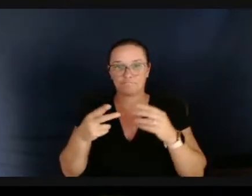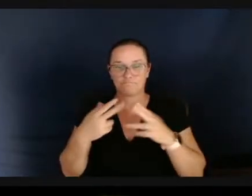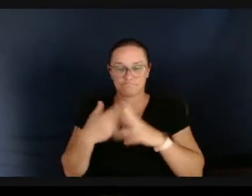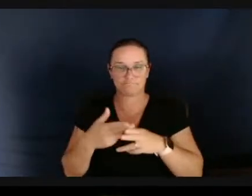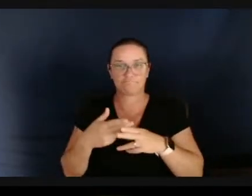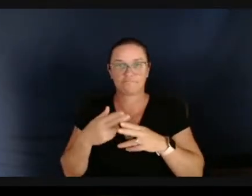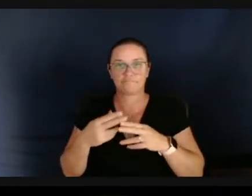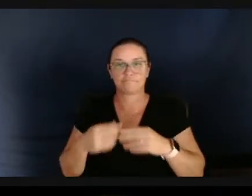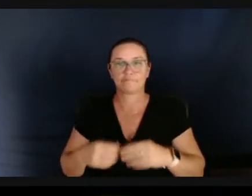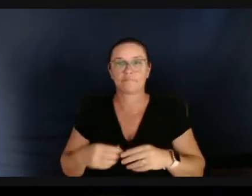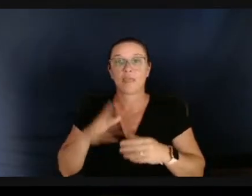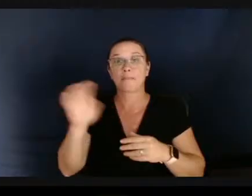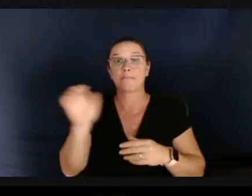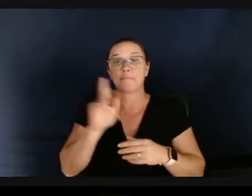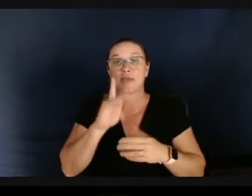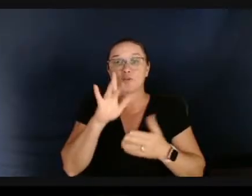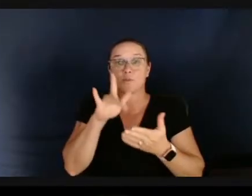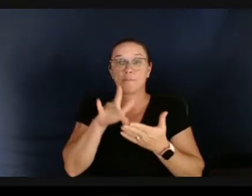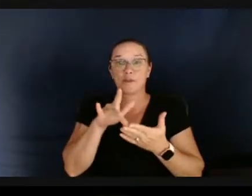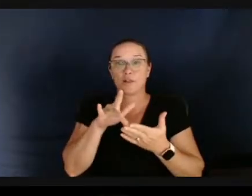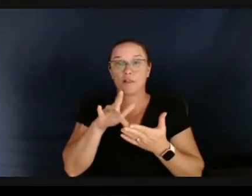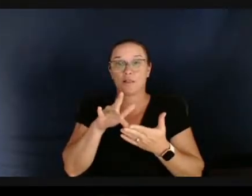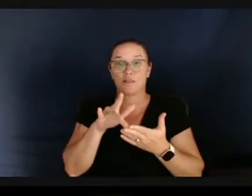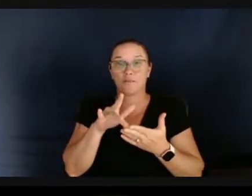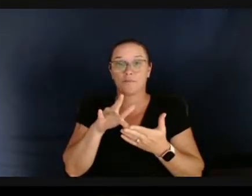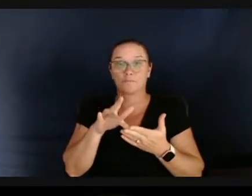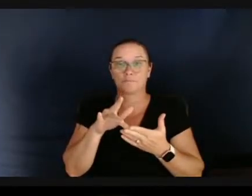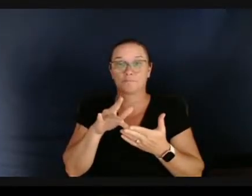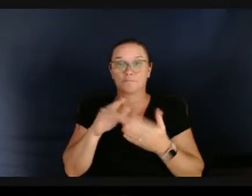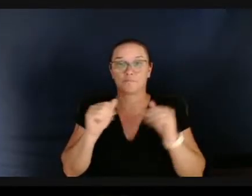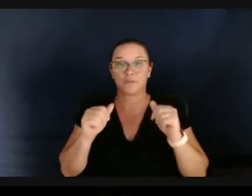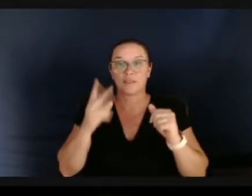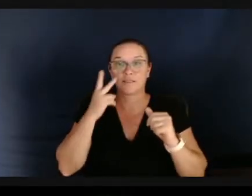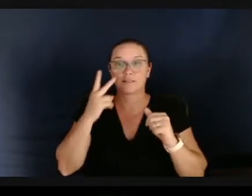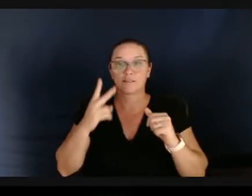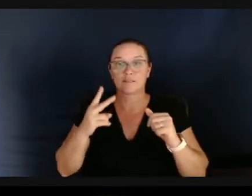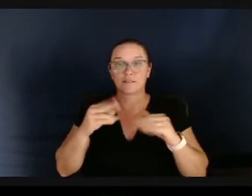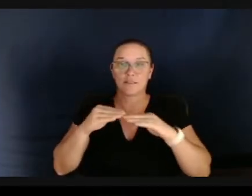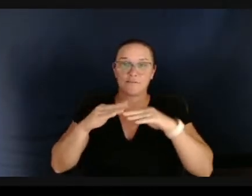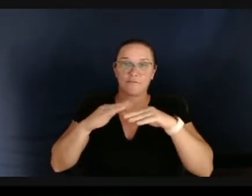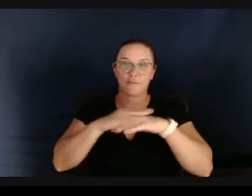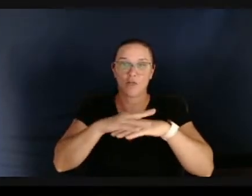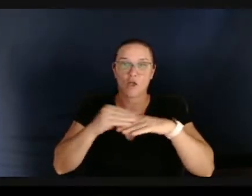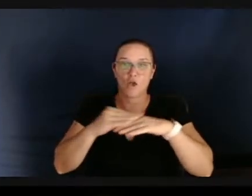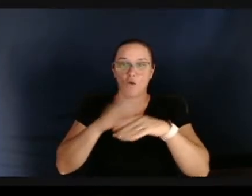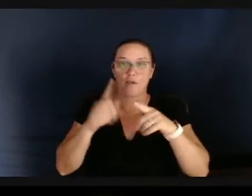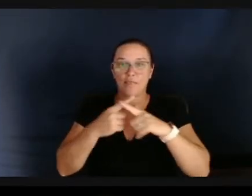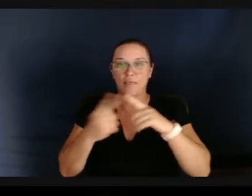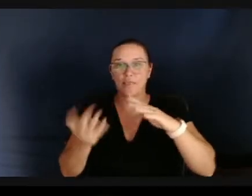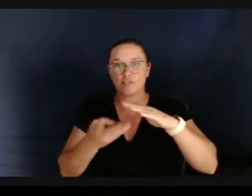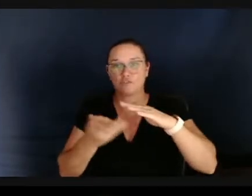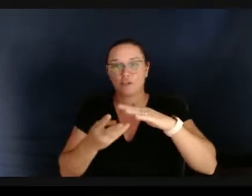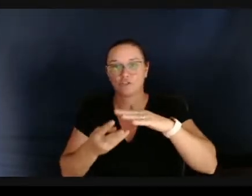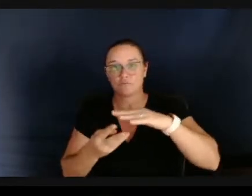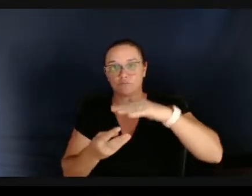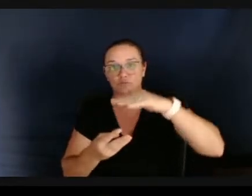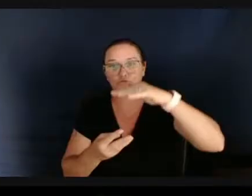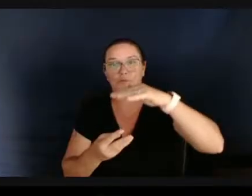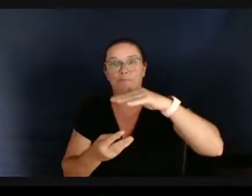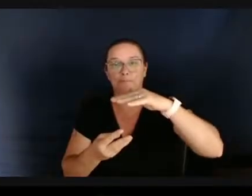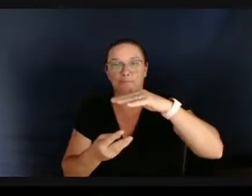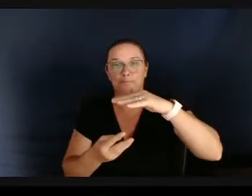back to the center of the view here, flows, and then this injection, right? And how